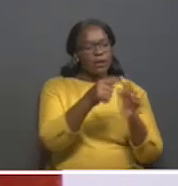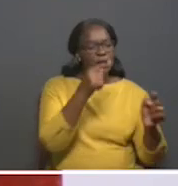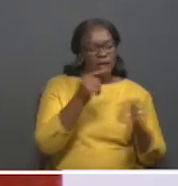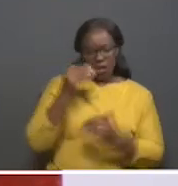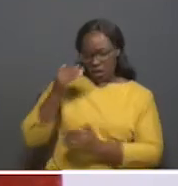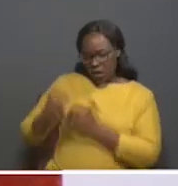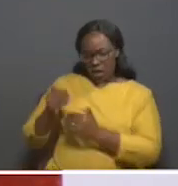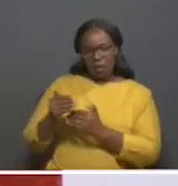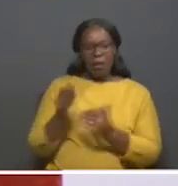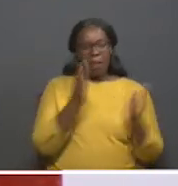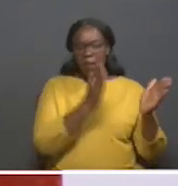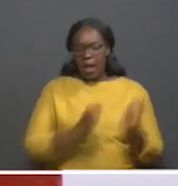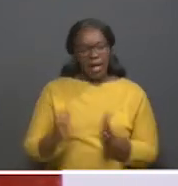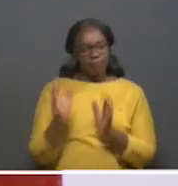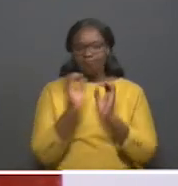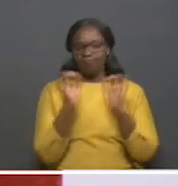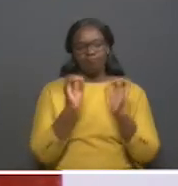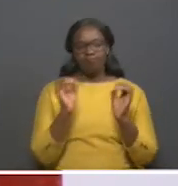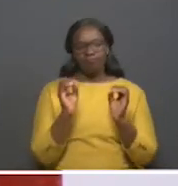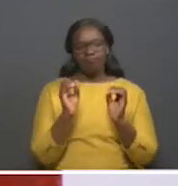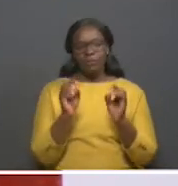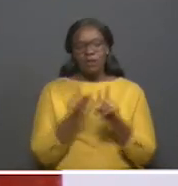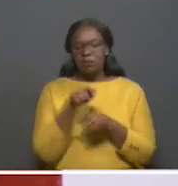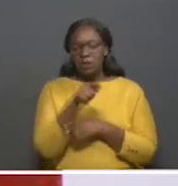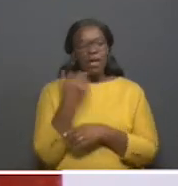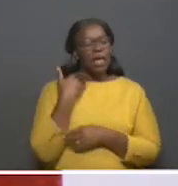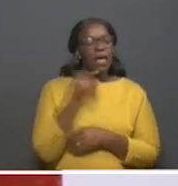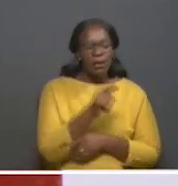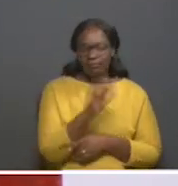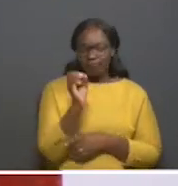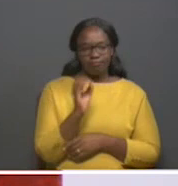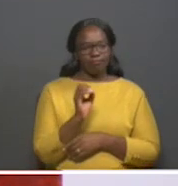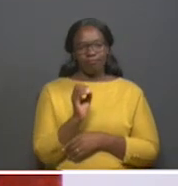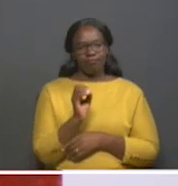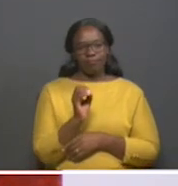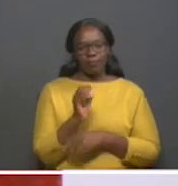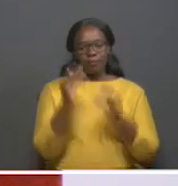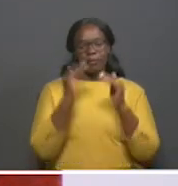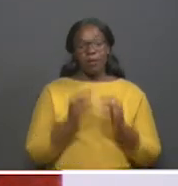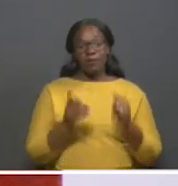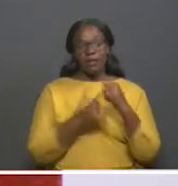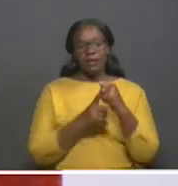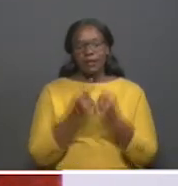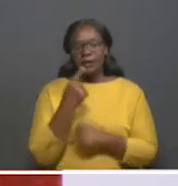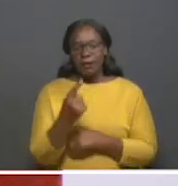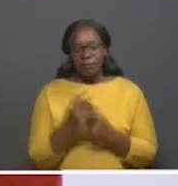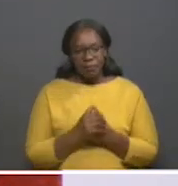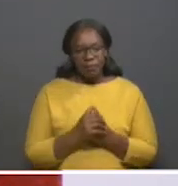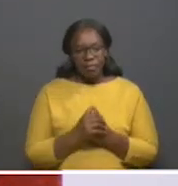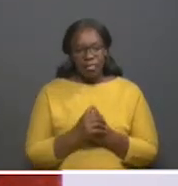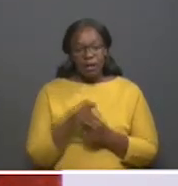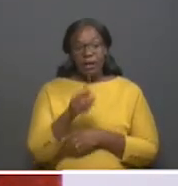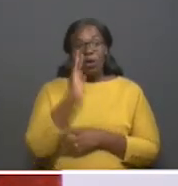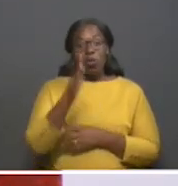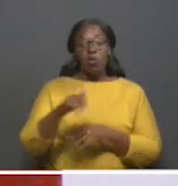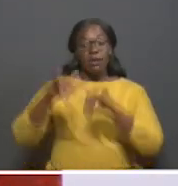neighbor unintentionally, having had no hatred for him previously." Verse 6, and I like this, says, "And he shall dwell